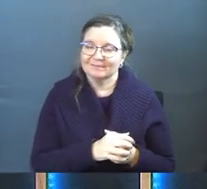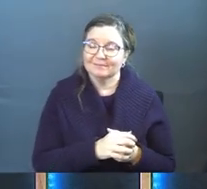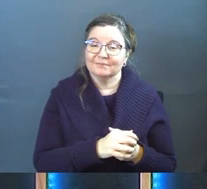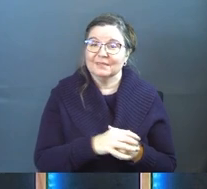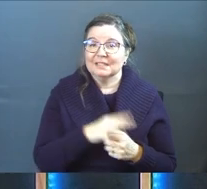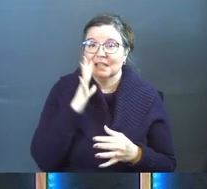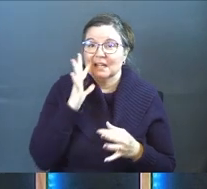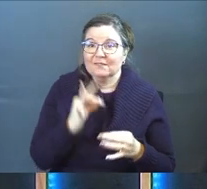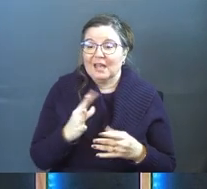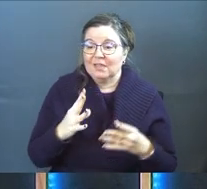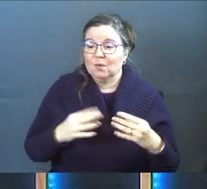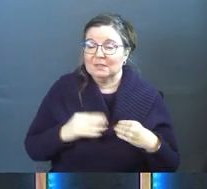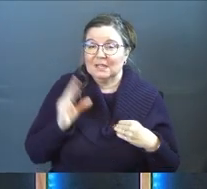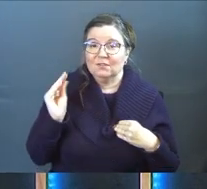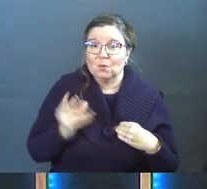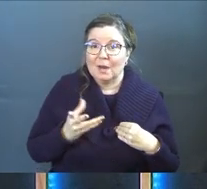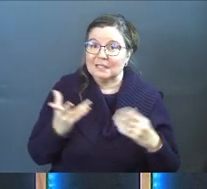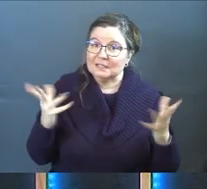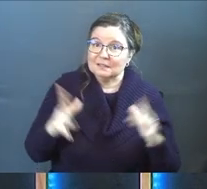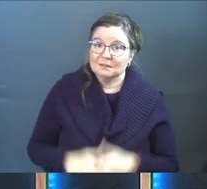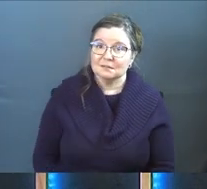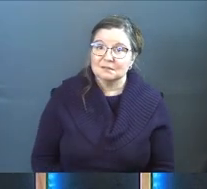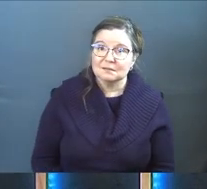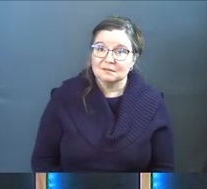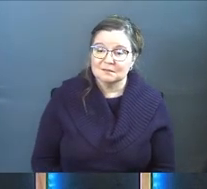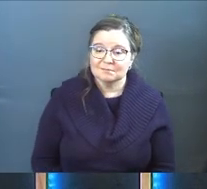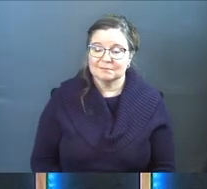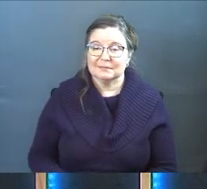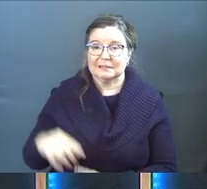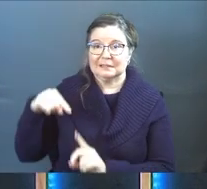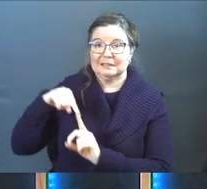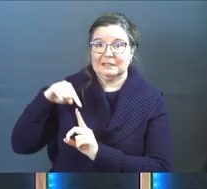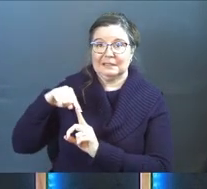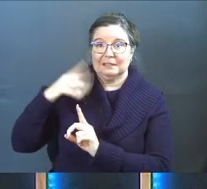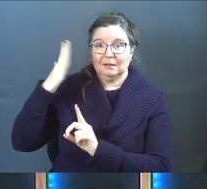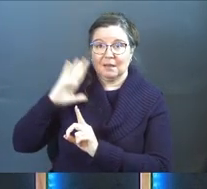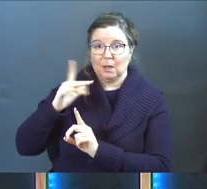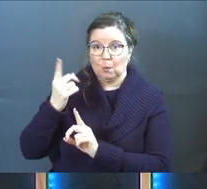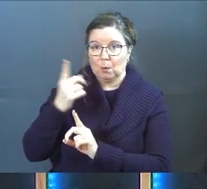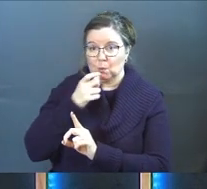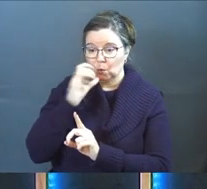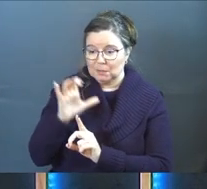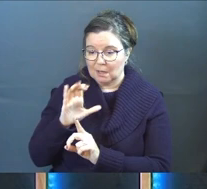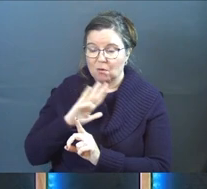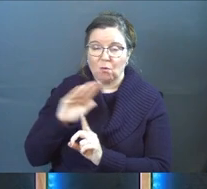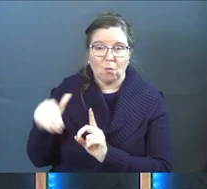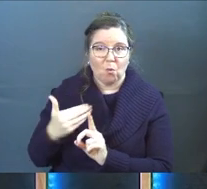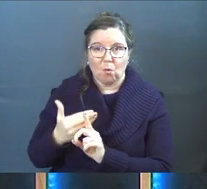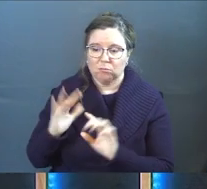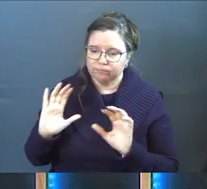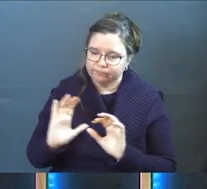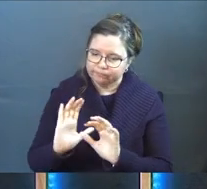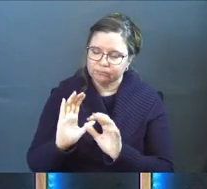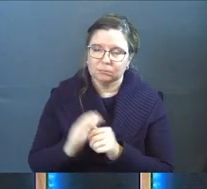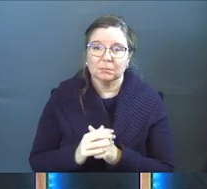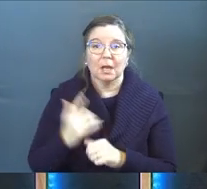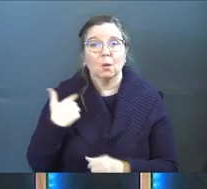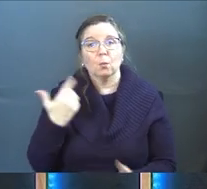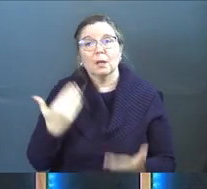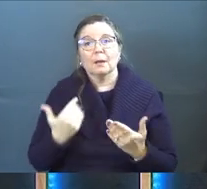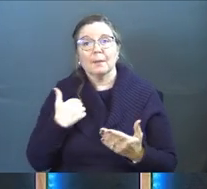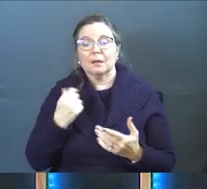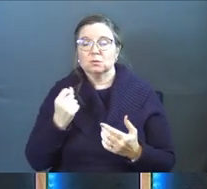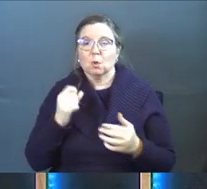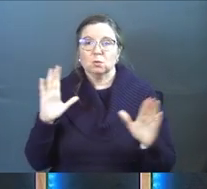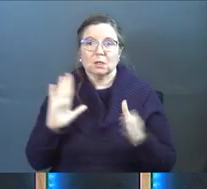Just faith and receiving grace. He's the one that does it. He does all of it. And we might